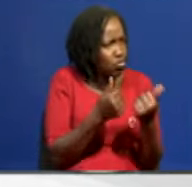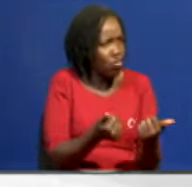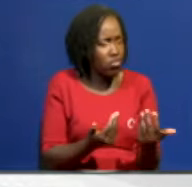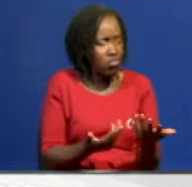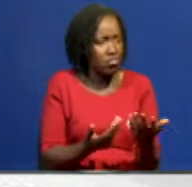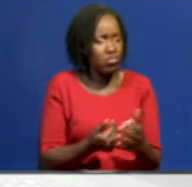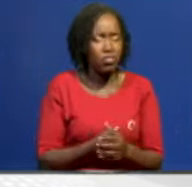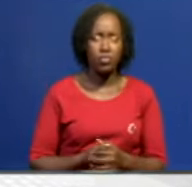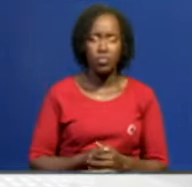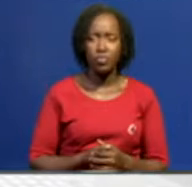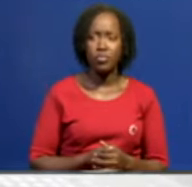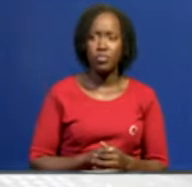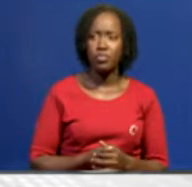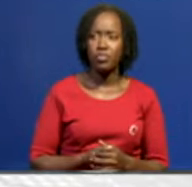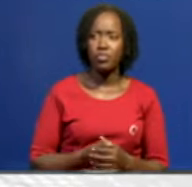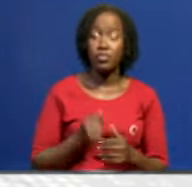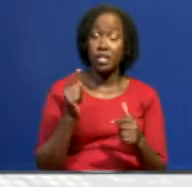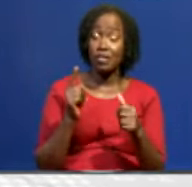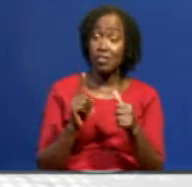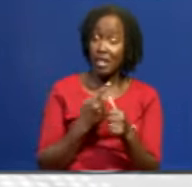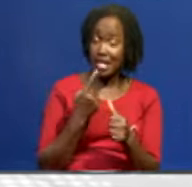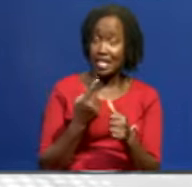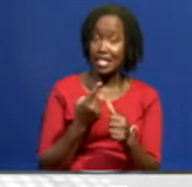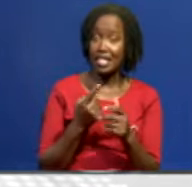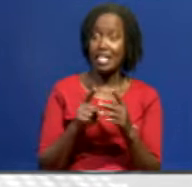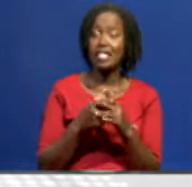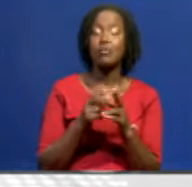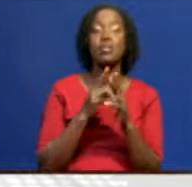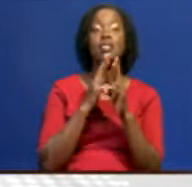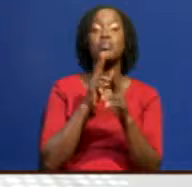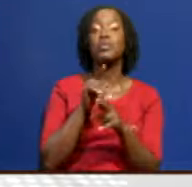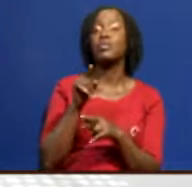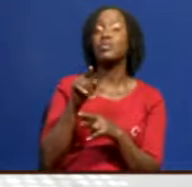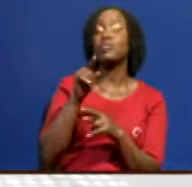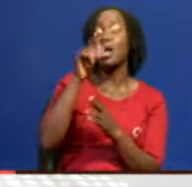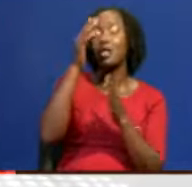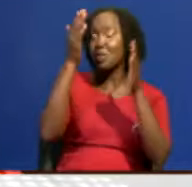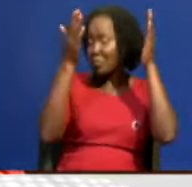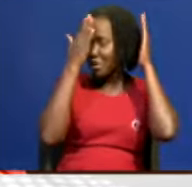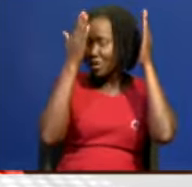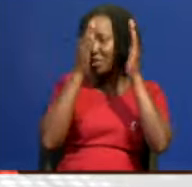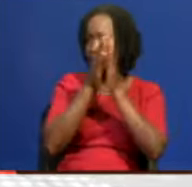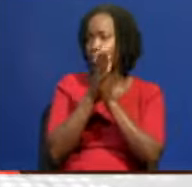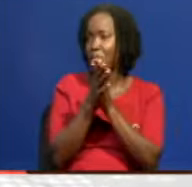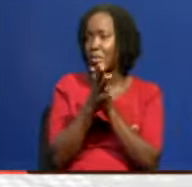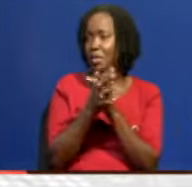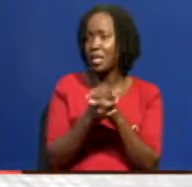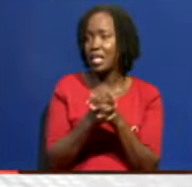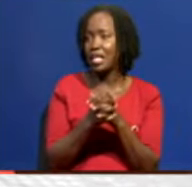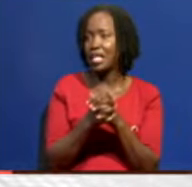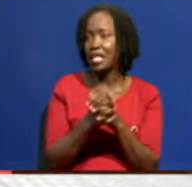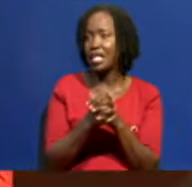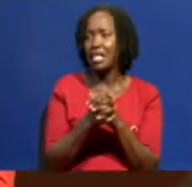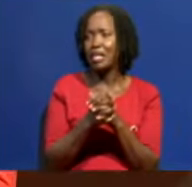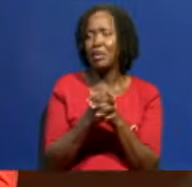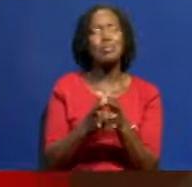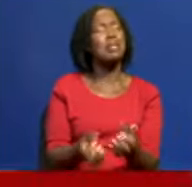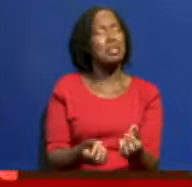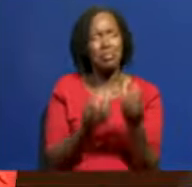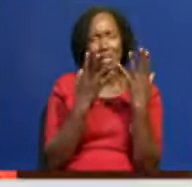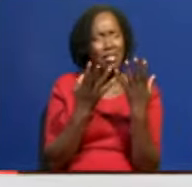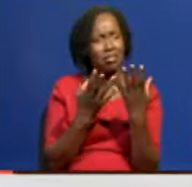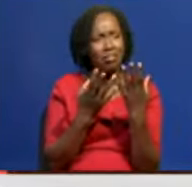Okay. I will start by, of course, responding to Bishop. Well, we are not too